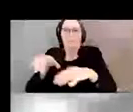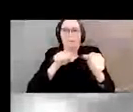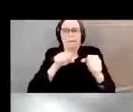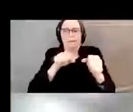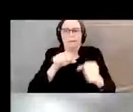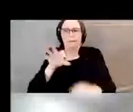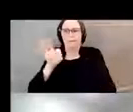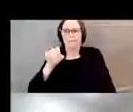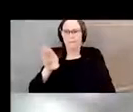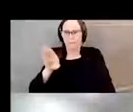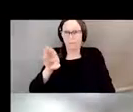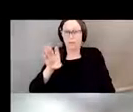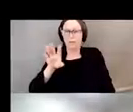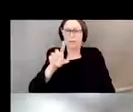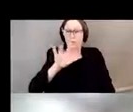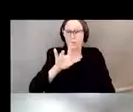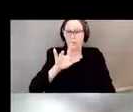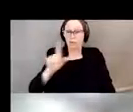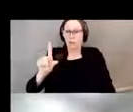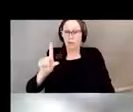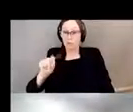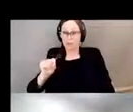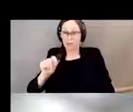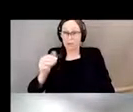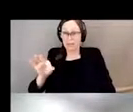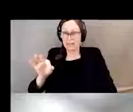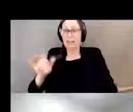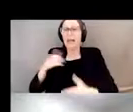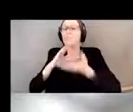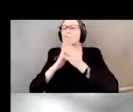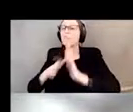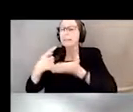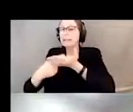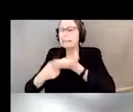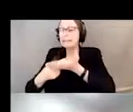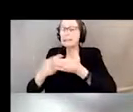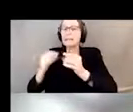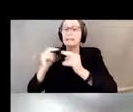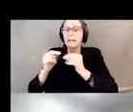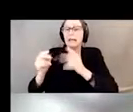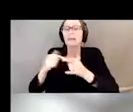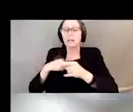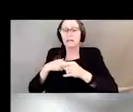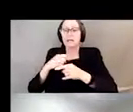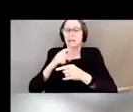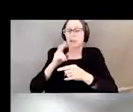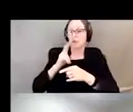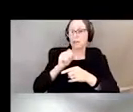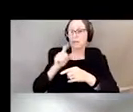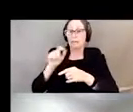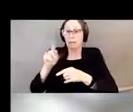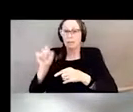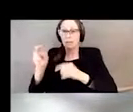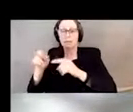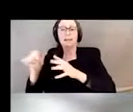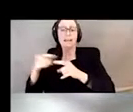February 25th, 2019, there's peace talks between the Taliban and the United States in Qatar, in the Middle East. Okay,